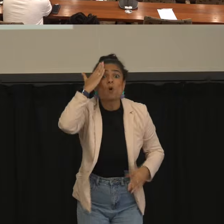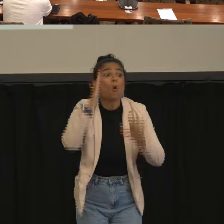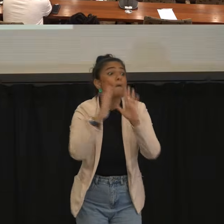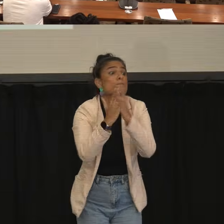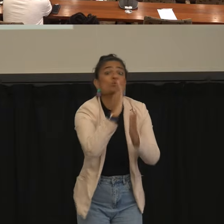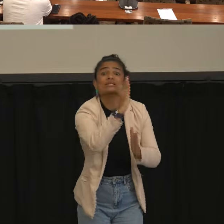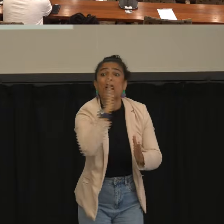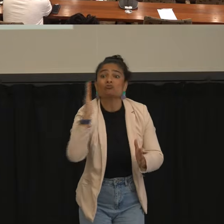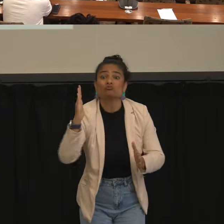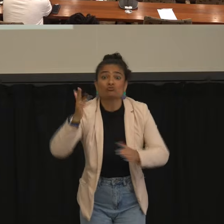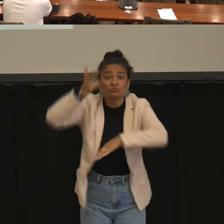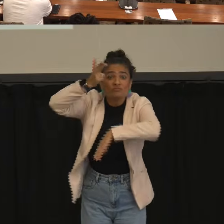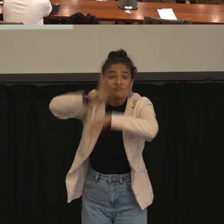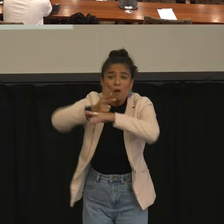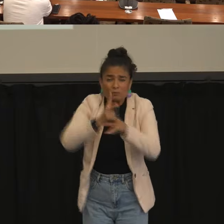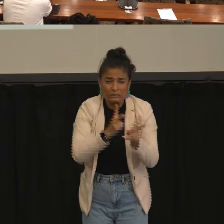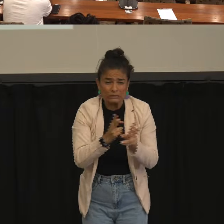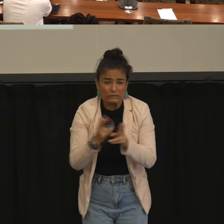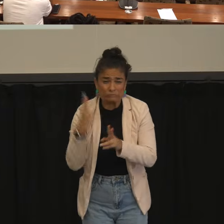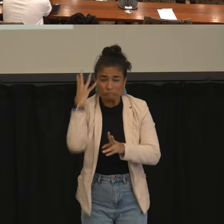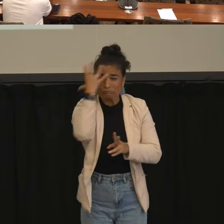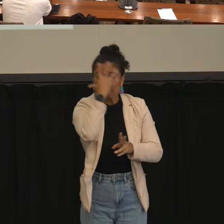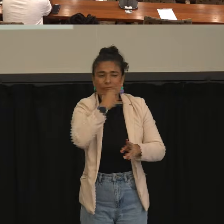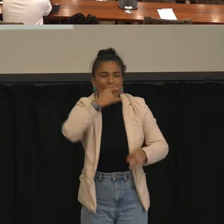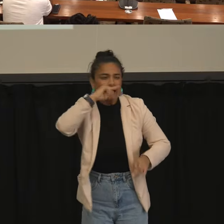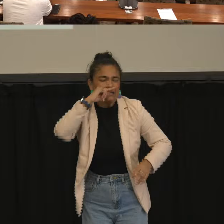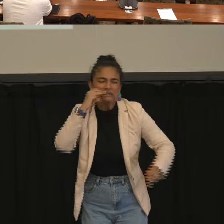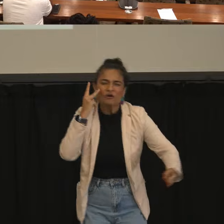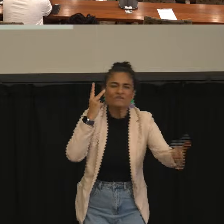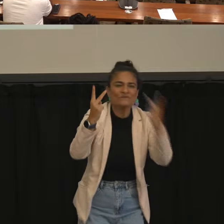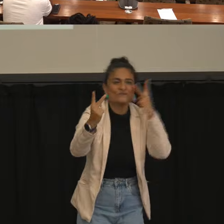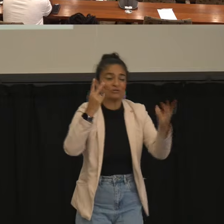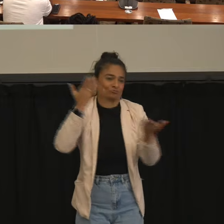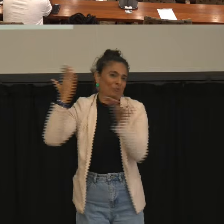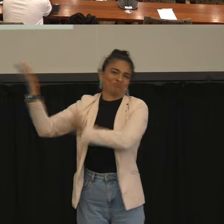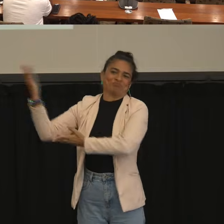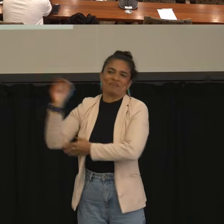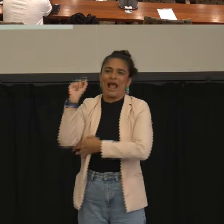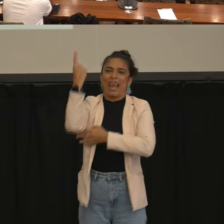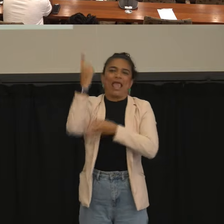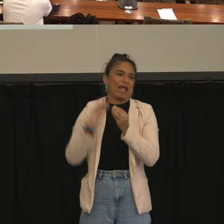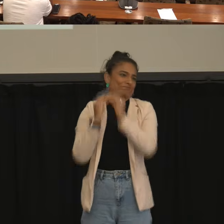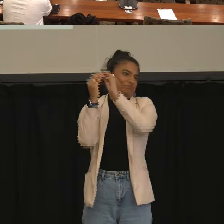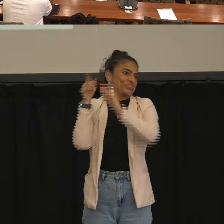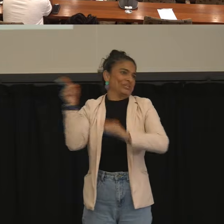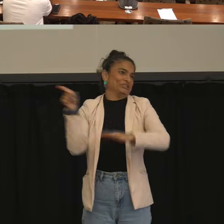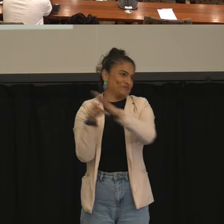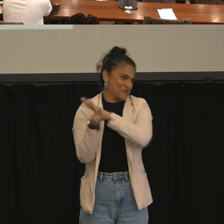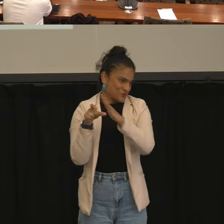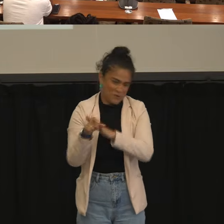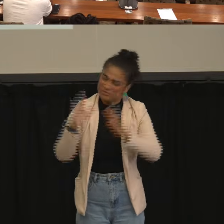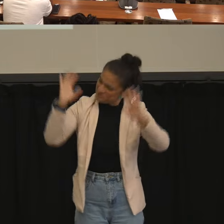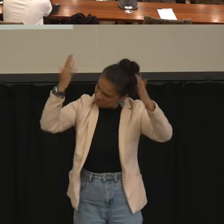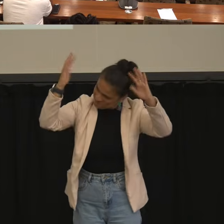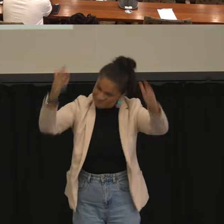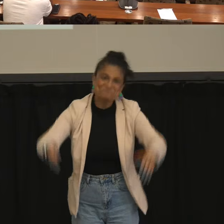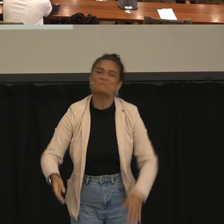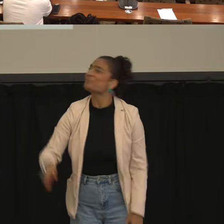videographer as well as a video editor. Remember the Book Dash program I mentioned with the kids? So she's responsible